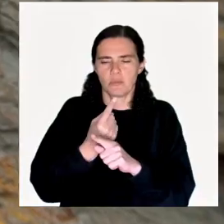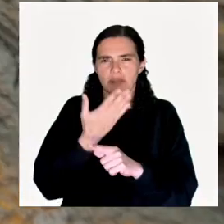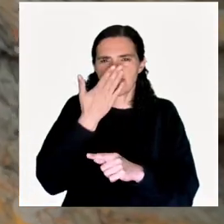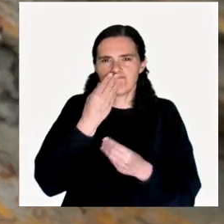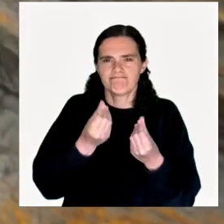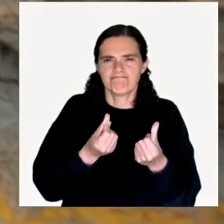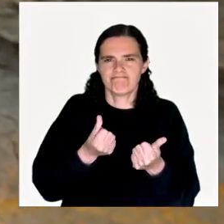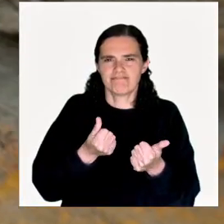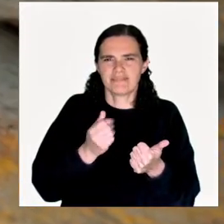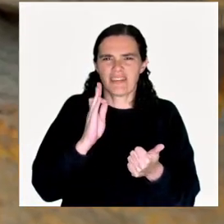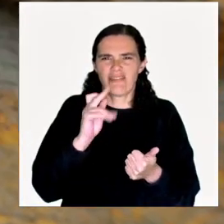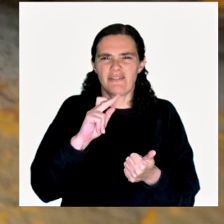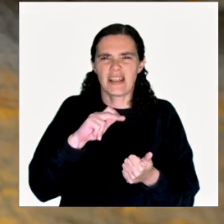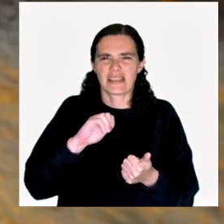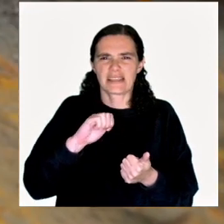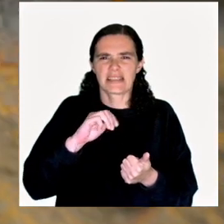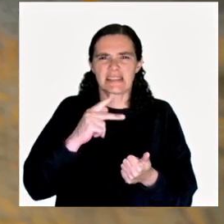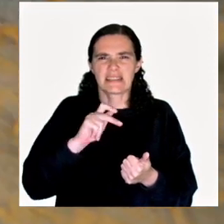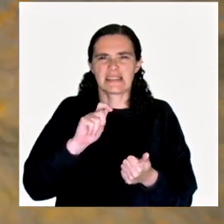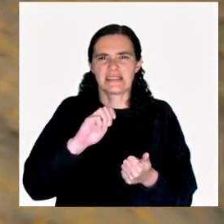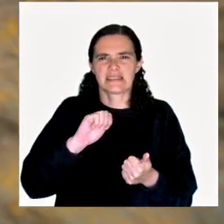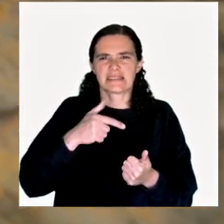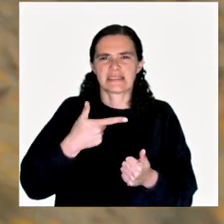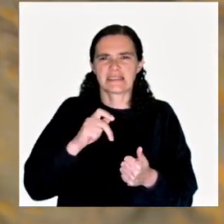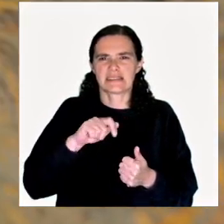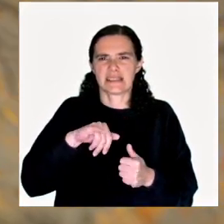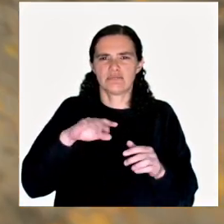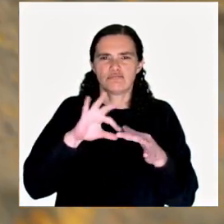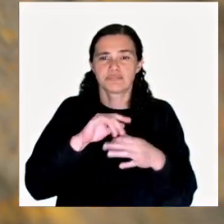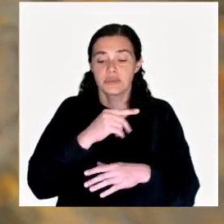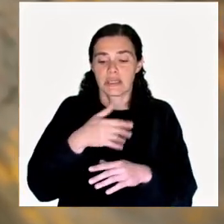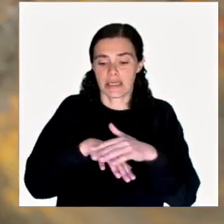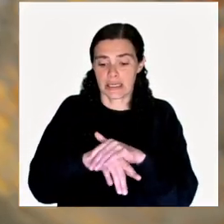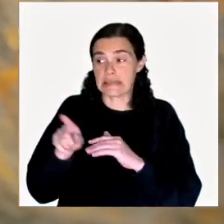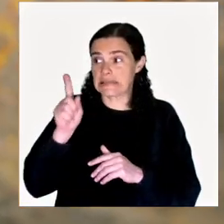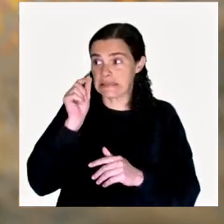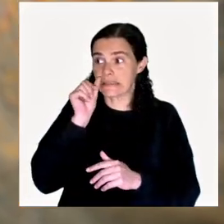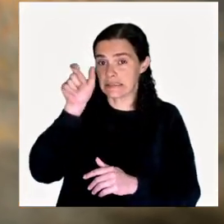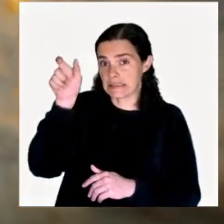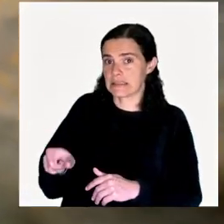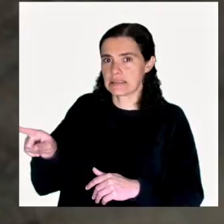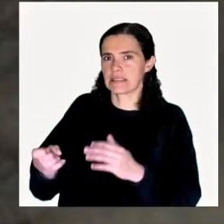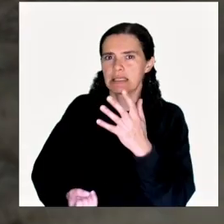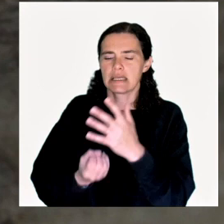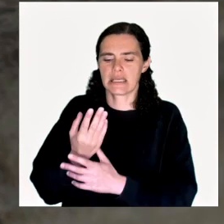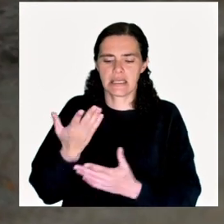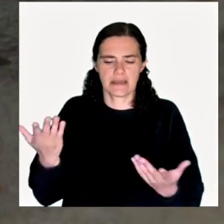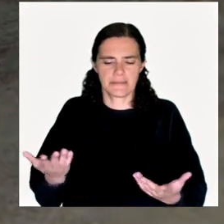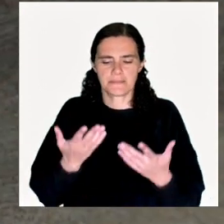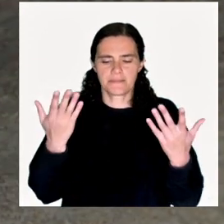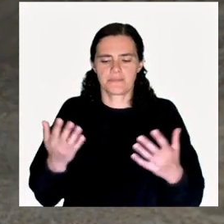almost Frankensteinian about these roots that WEIWEI is